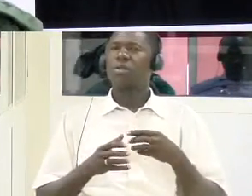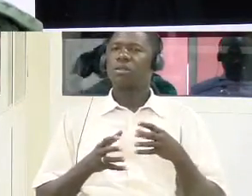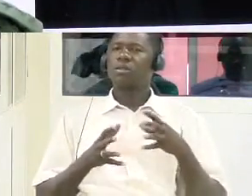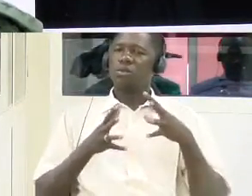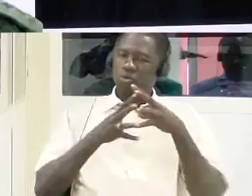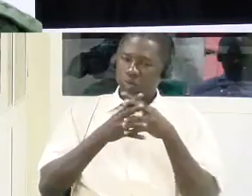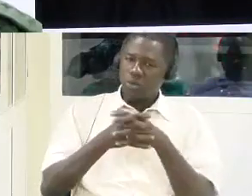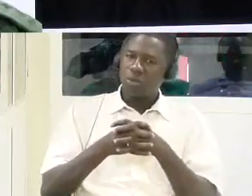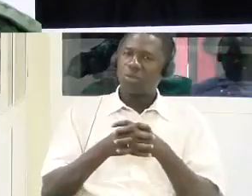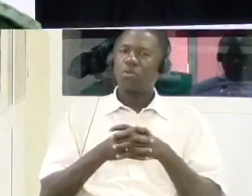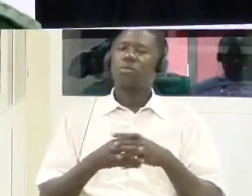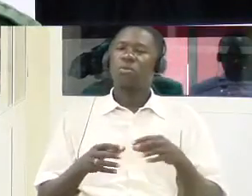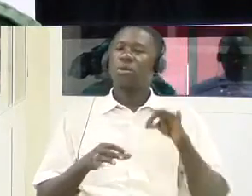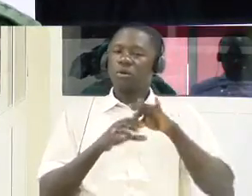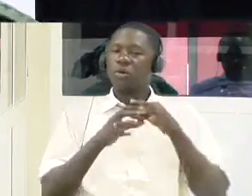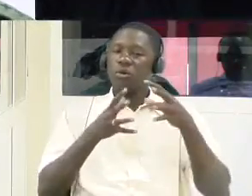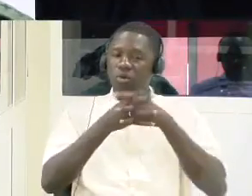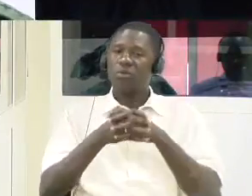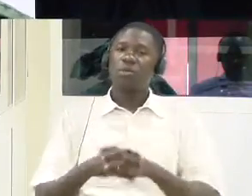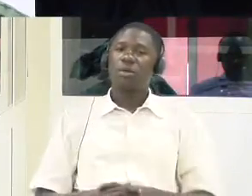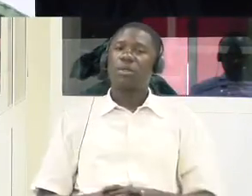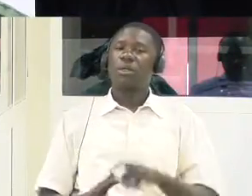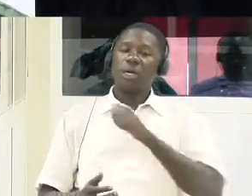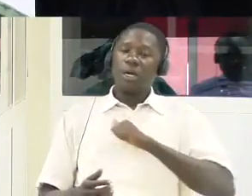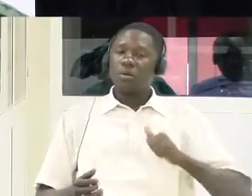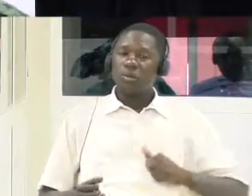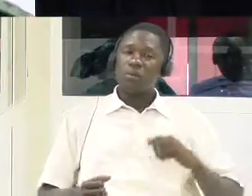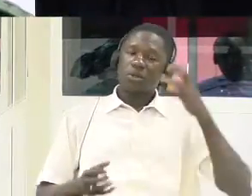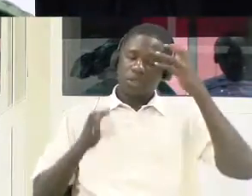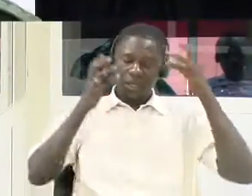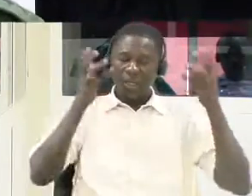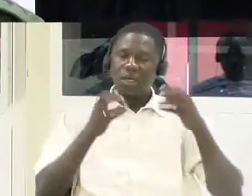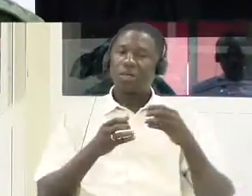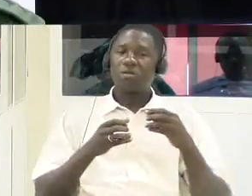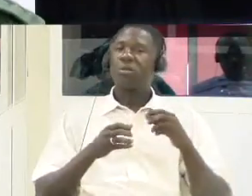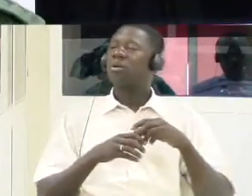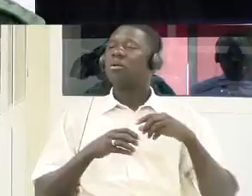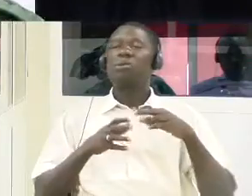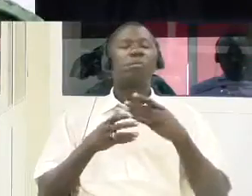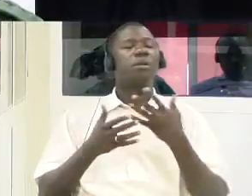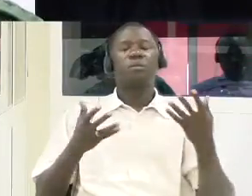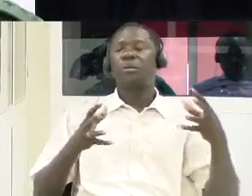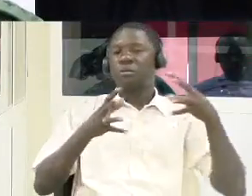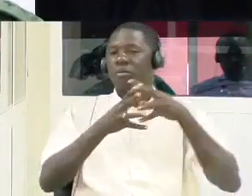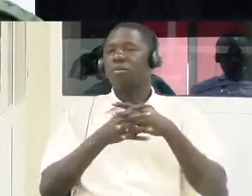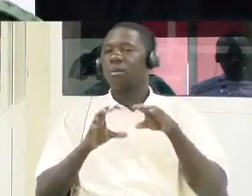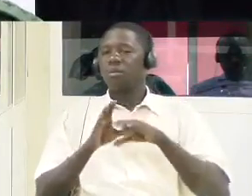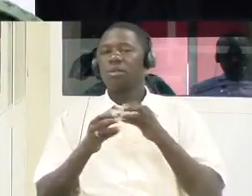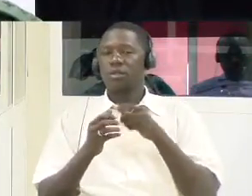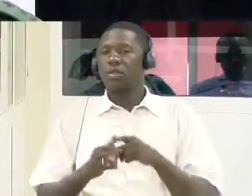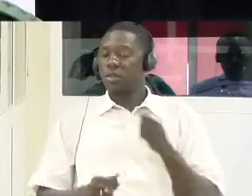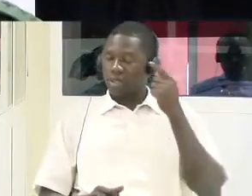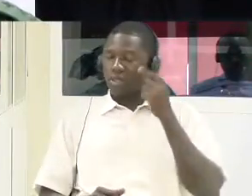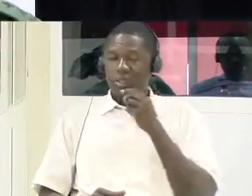reasonably. Please proceed. So from there, I went back to